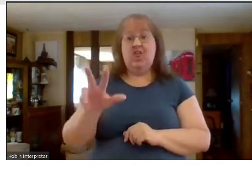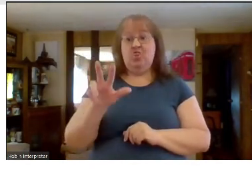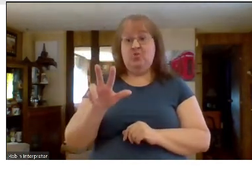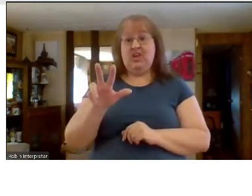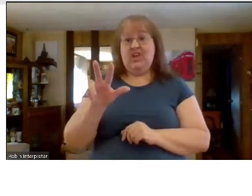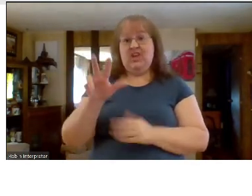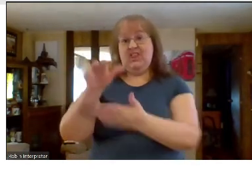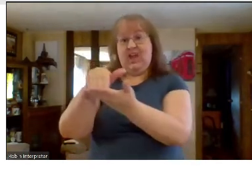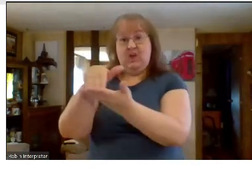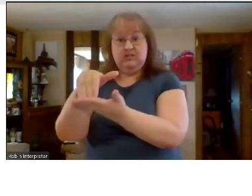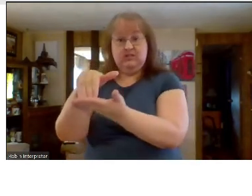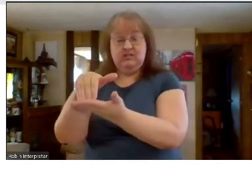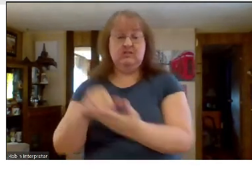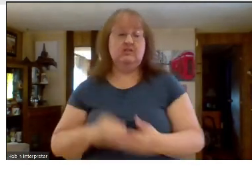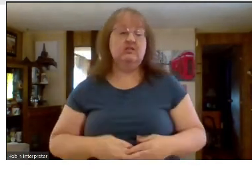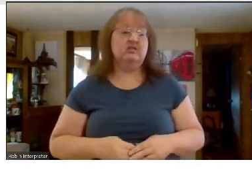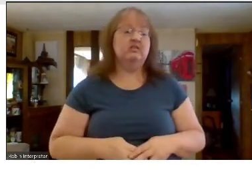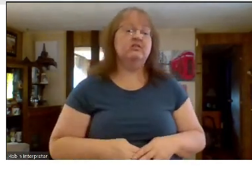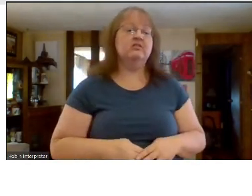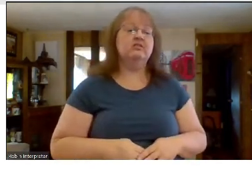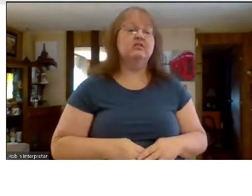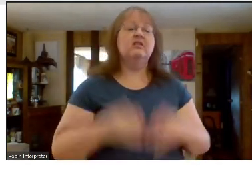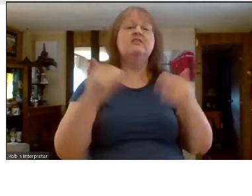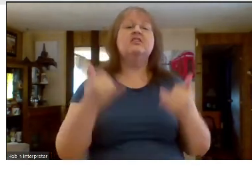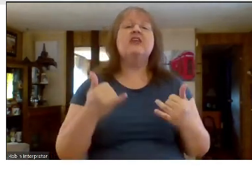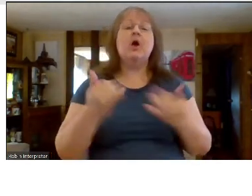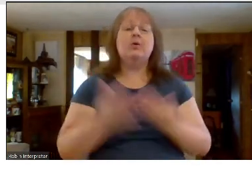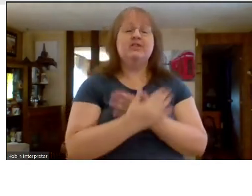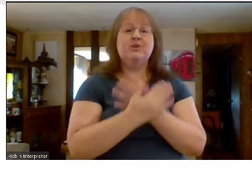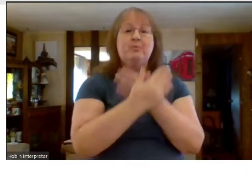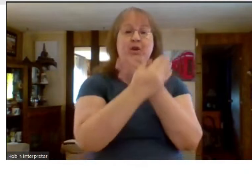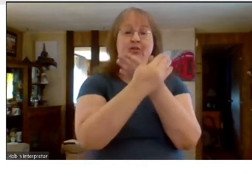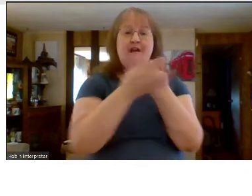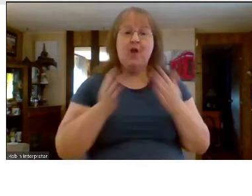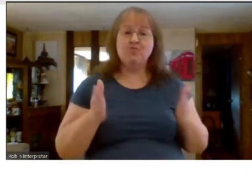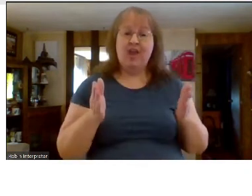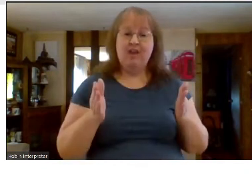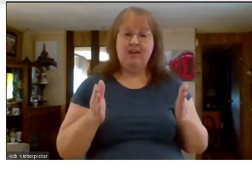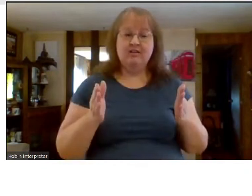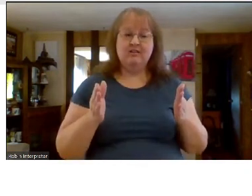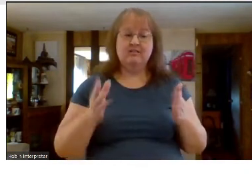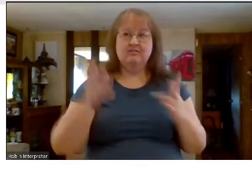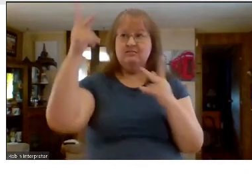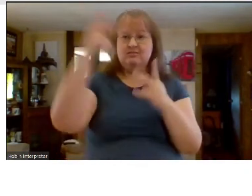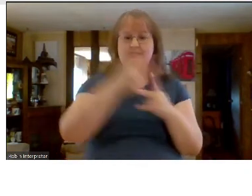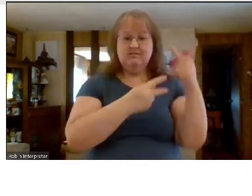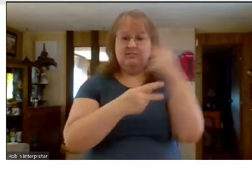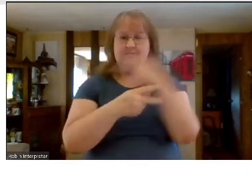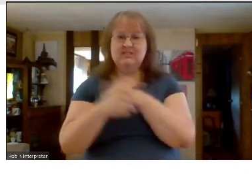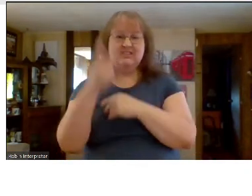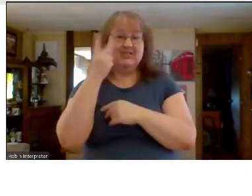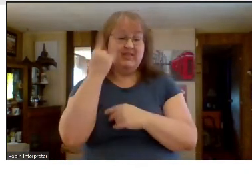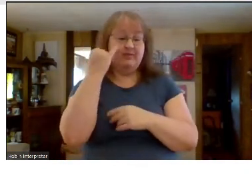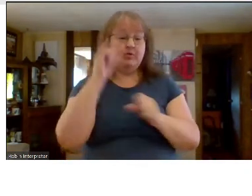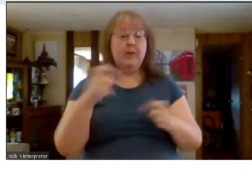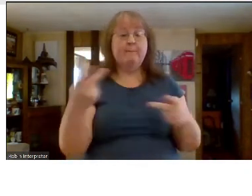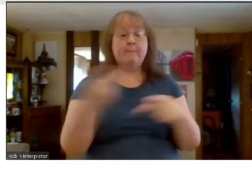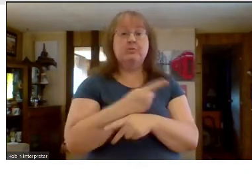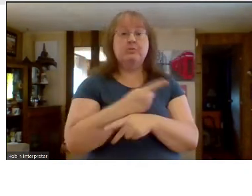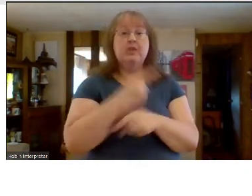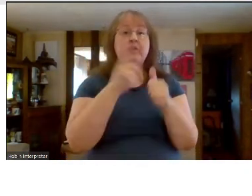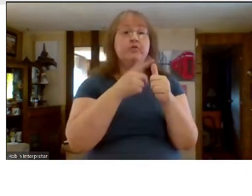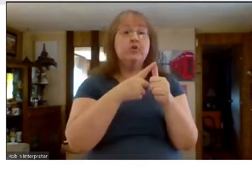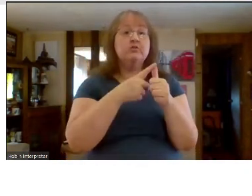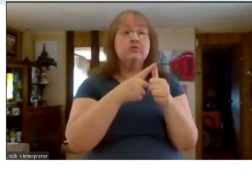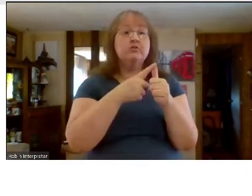3,000. And then you can do your butterfly method or multiply to see what you can get across. So